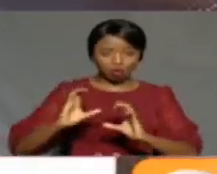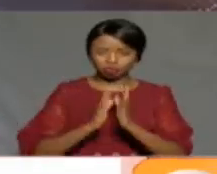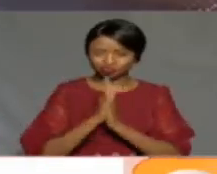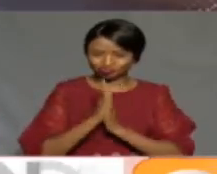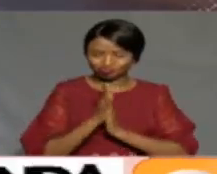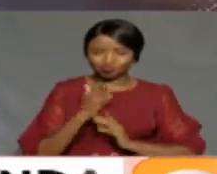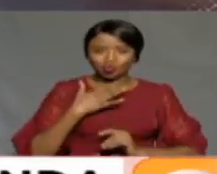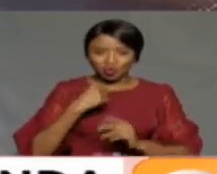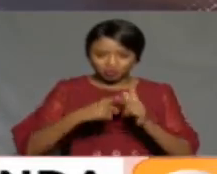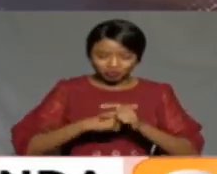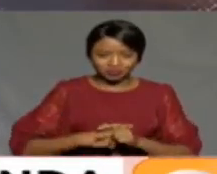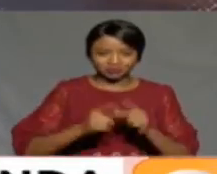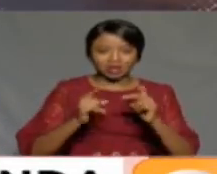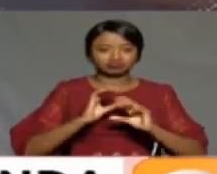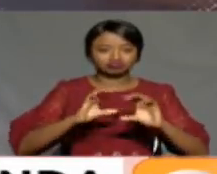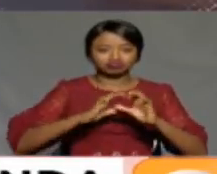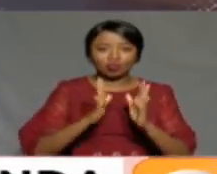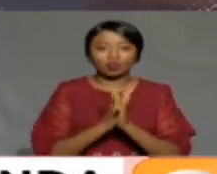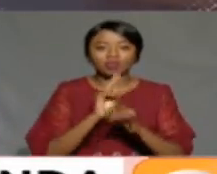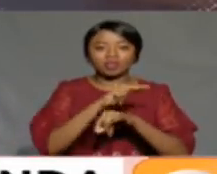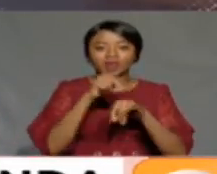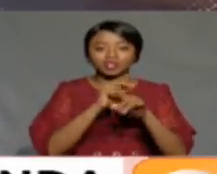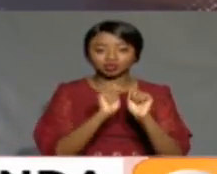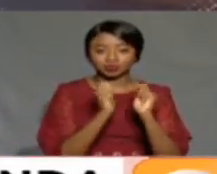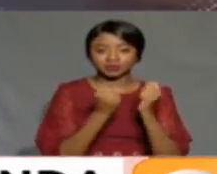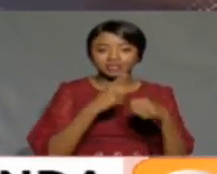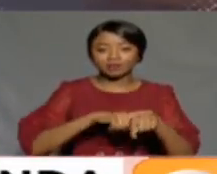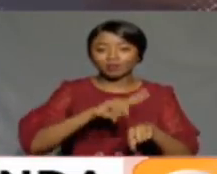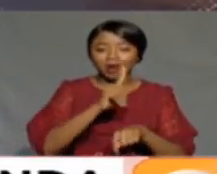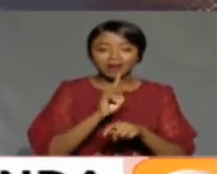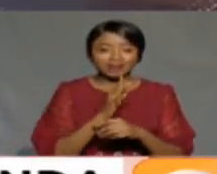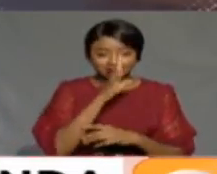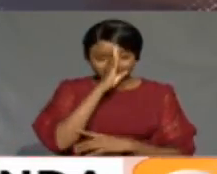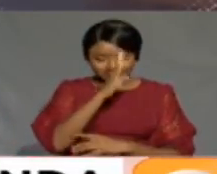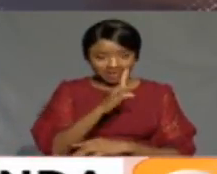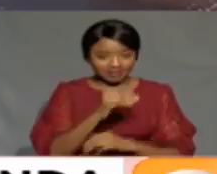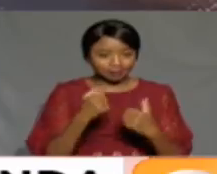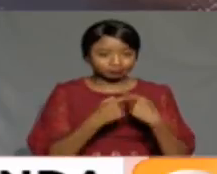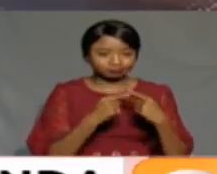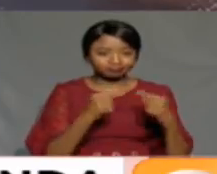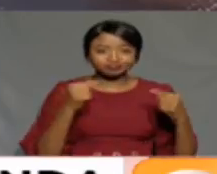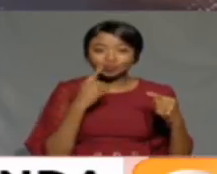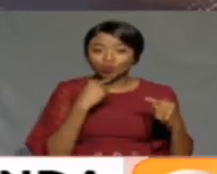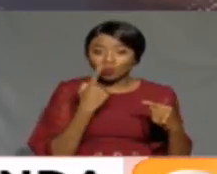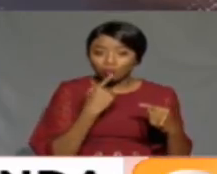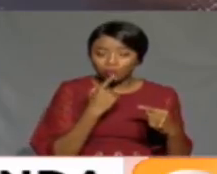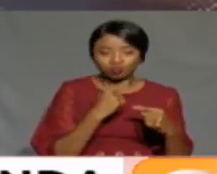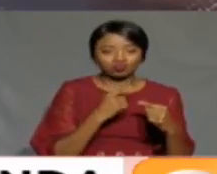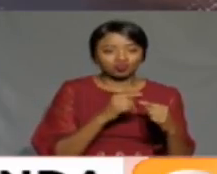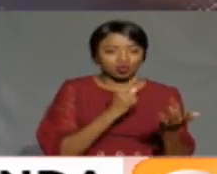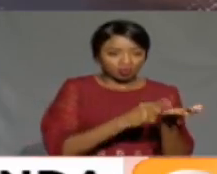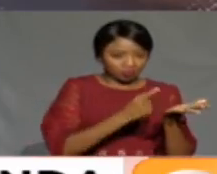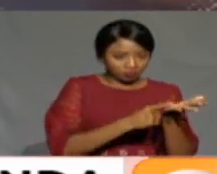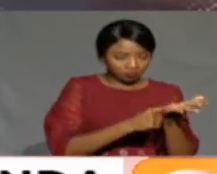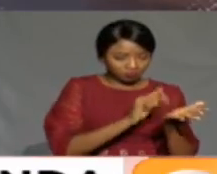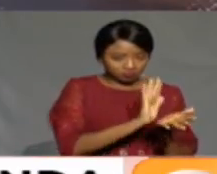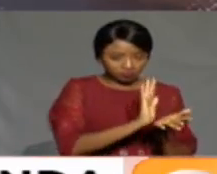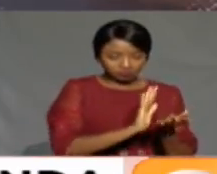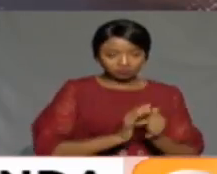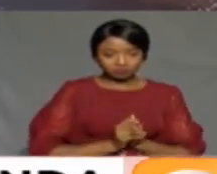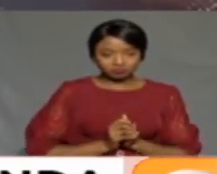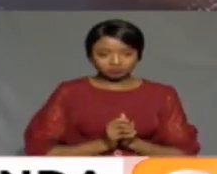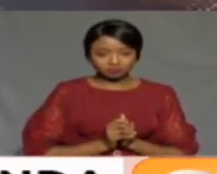Ethiopia to make his coaching debut with the national football team on Sunday against Uganda, and he's certain his second stint with the senior team will be a memorable